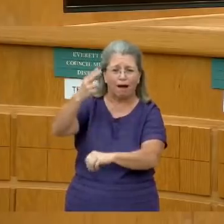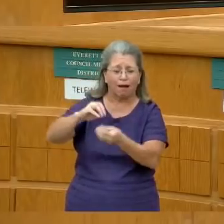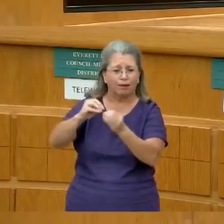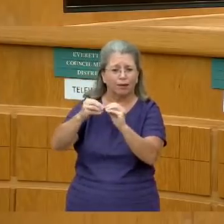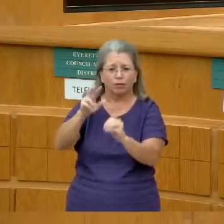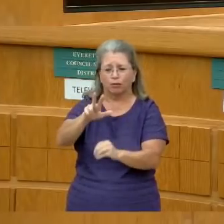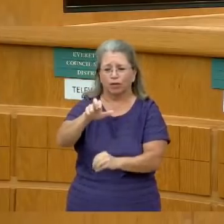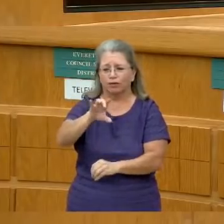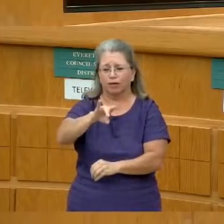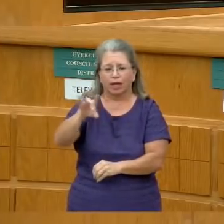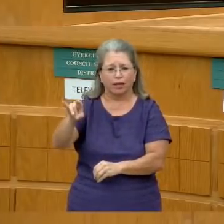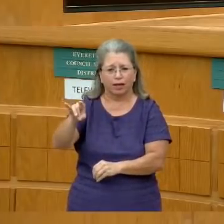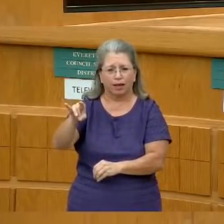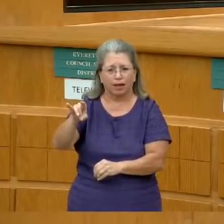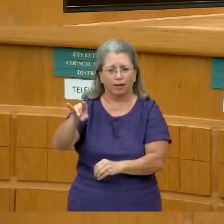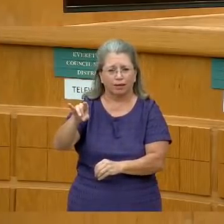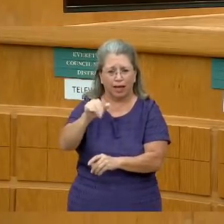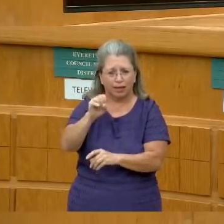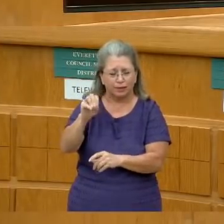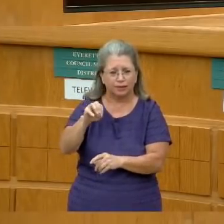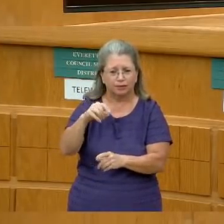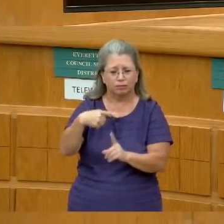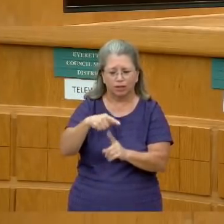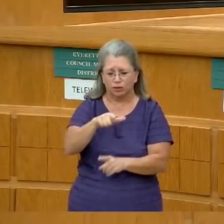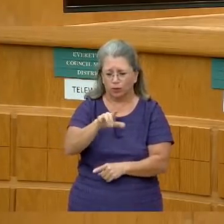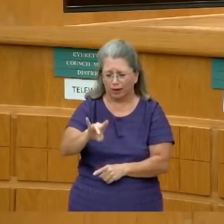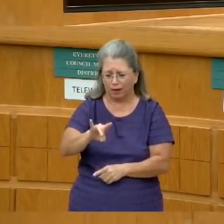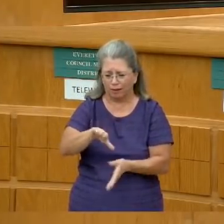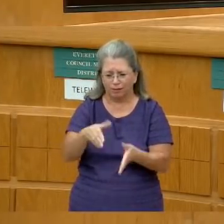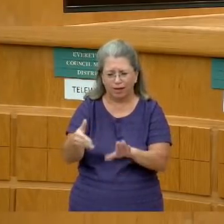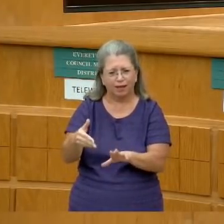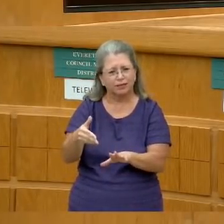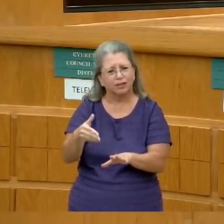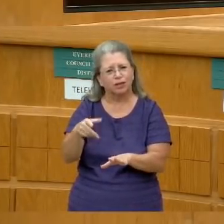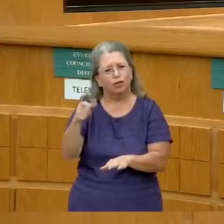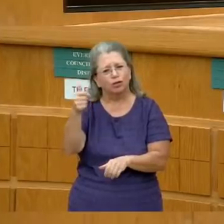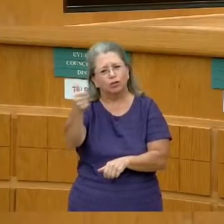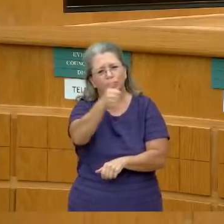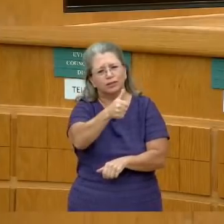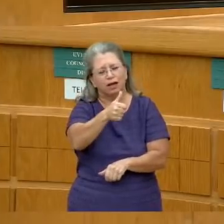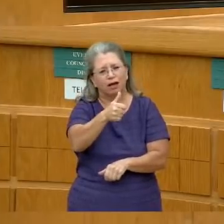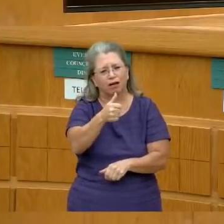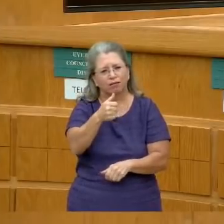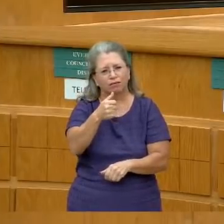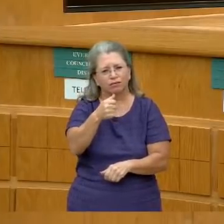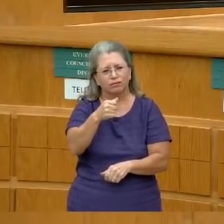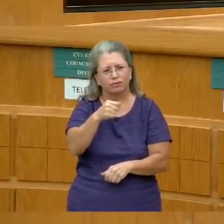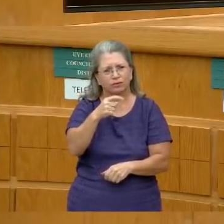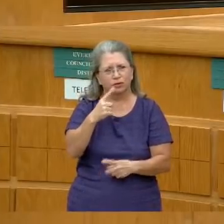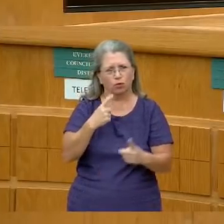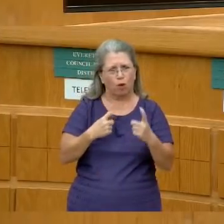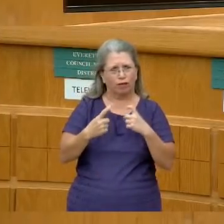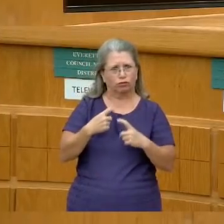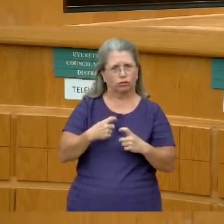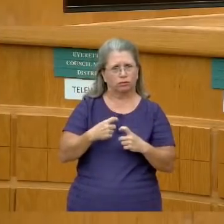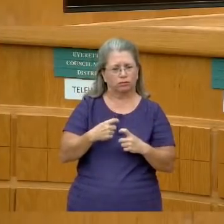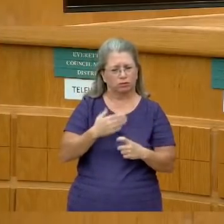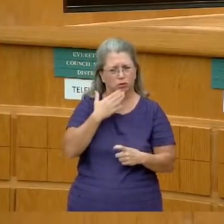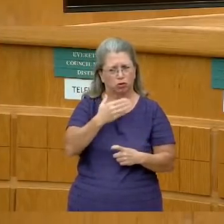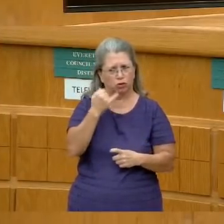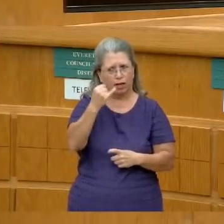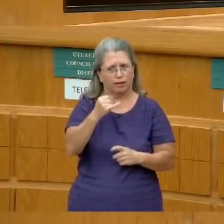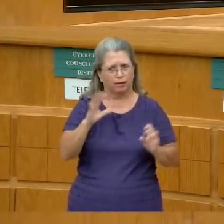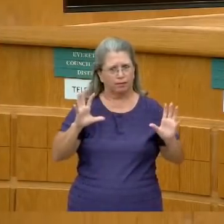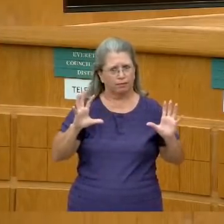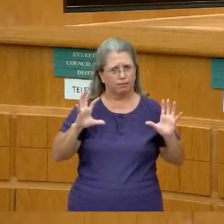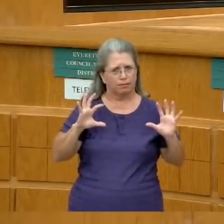going to have to question for yourselves whether or not it's a good idea to gather. You're